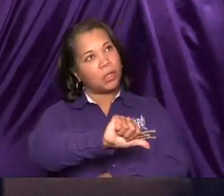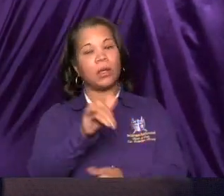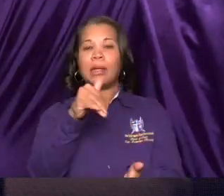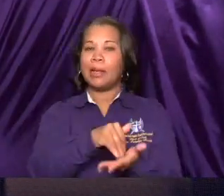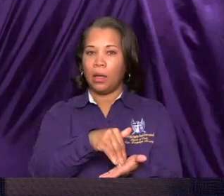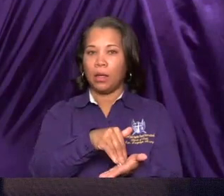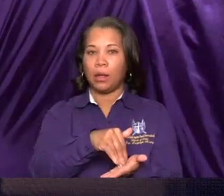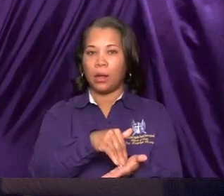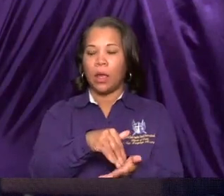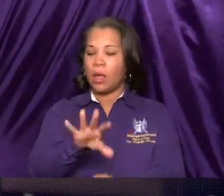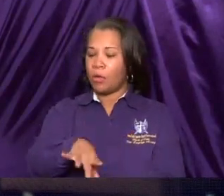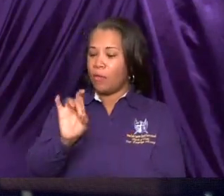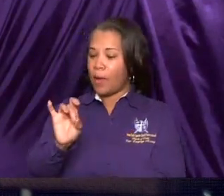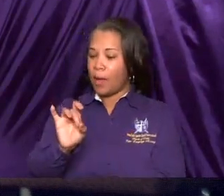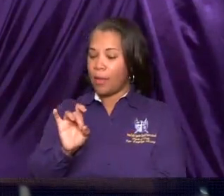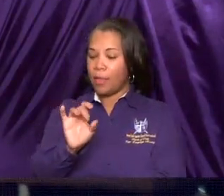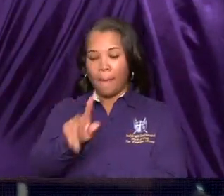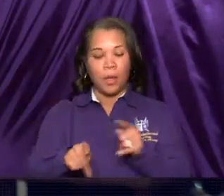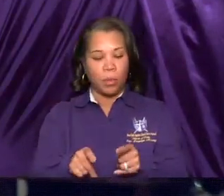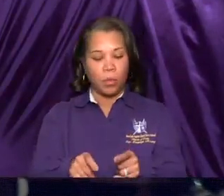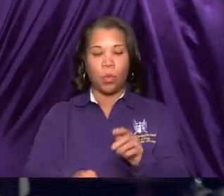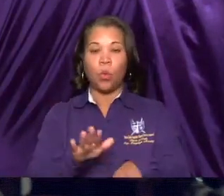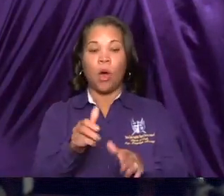you find that people will walk right past you